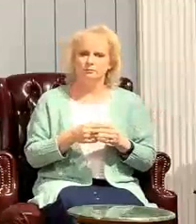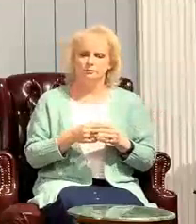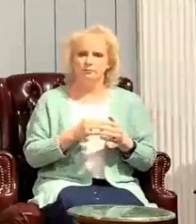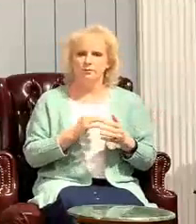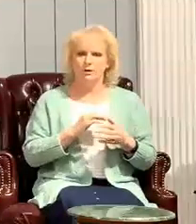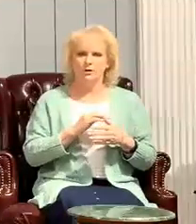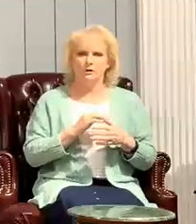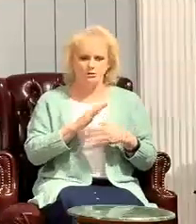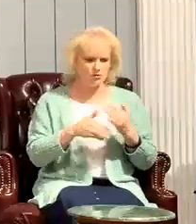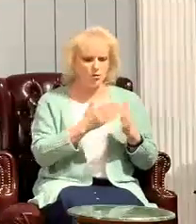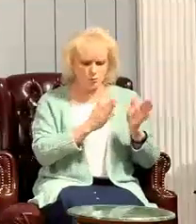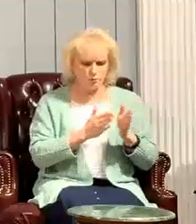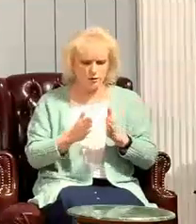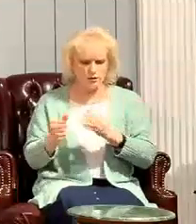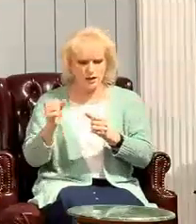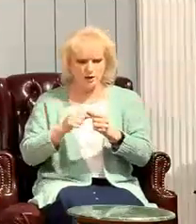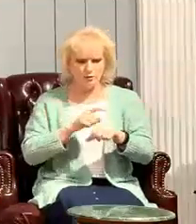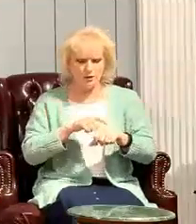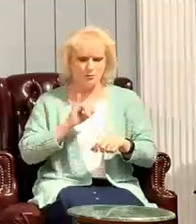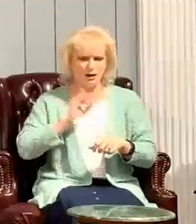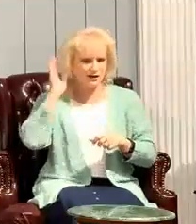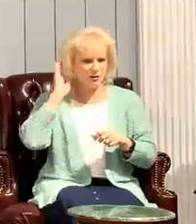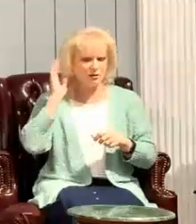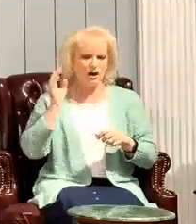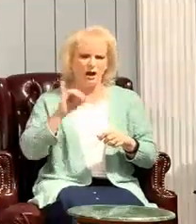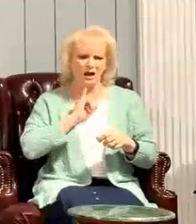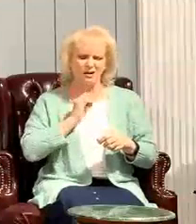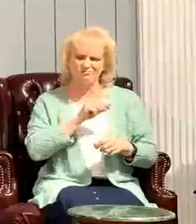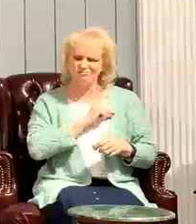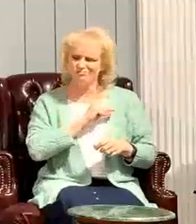this whole process, and every time I hear from them, I get under conviction,